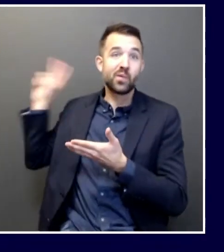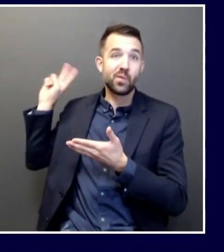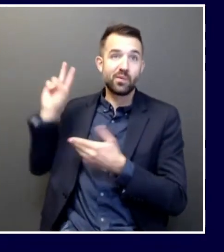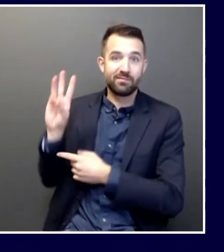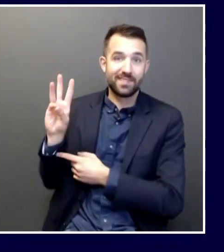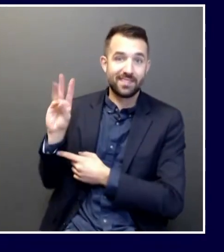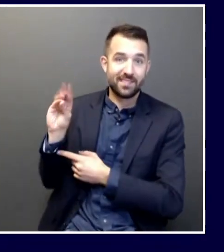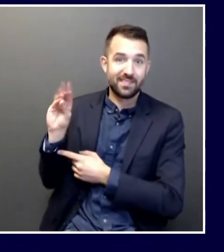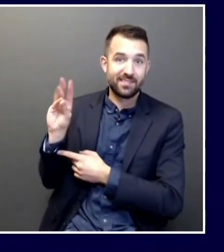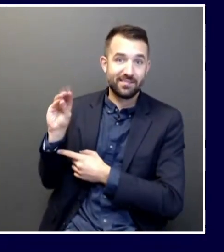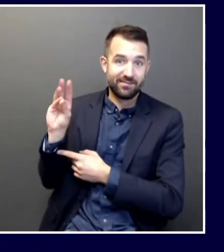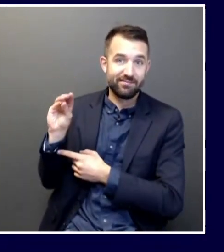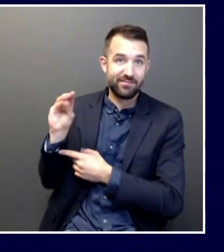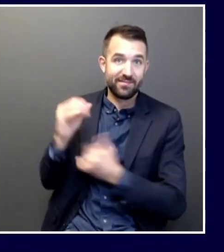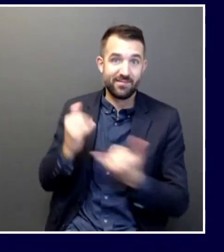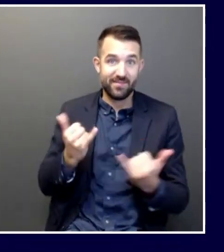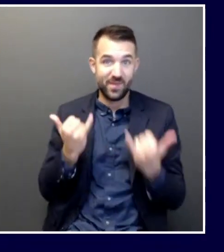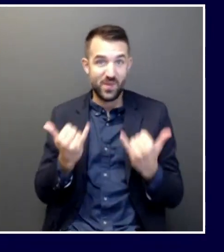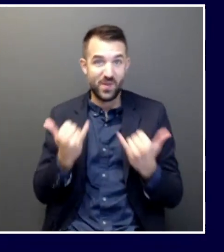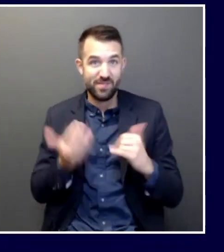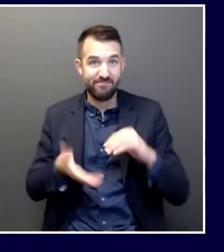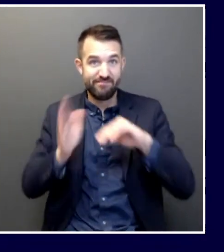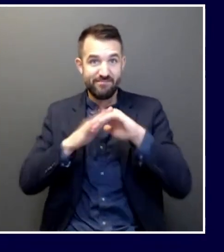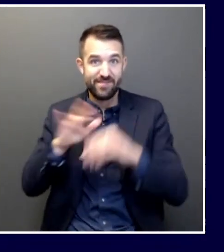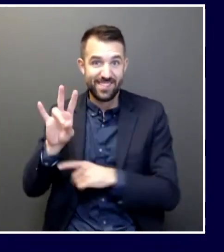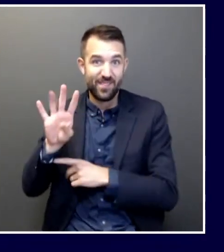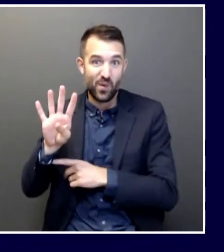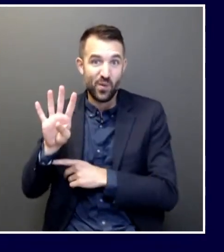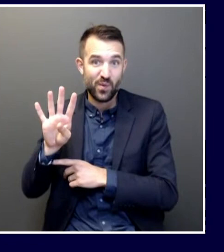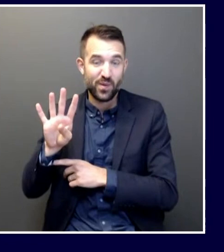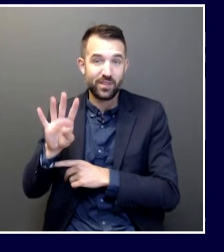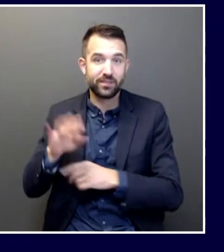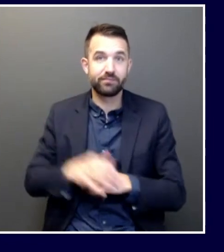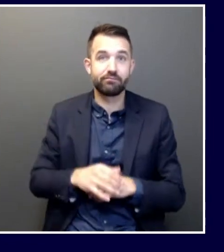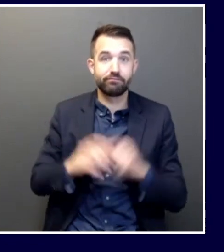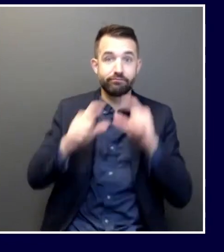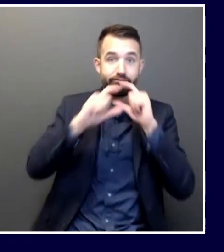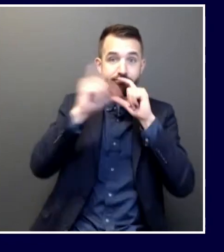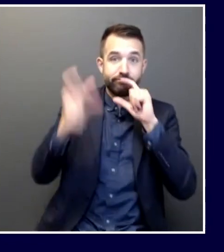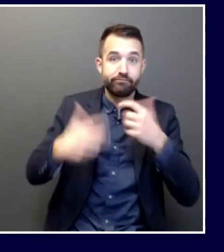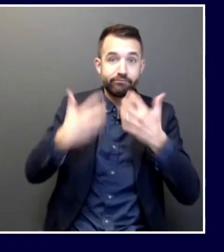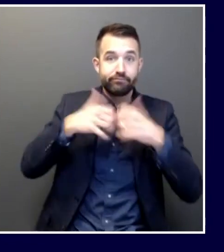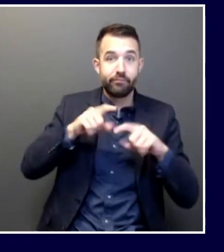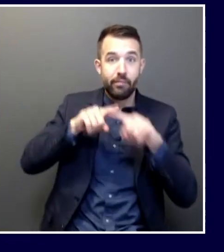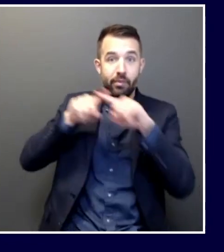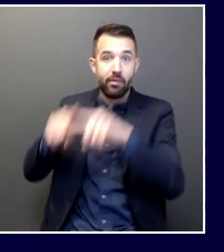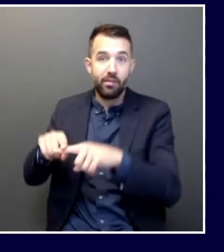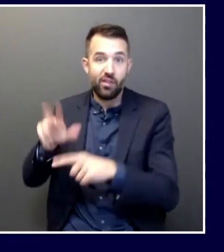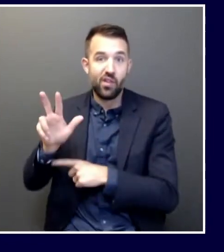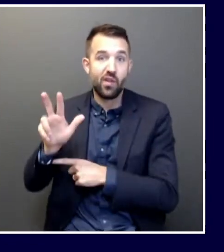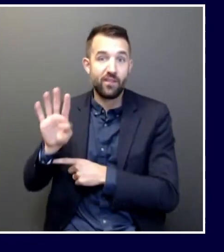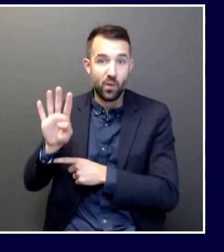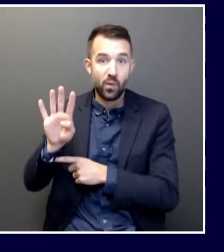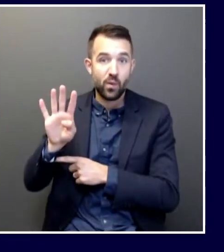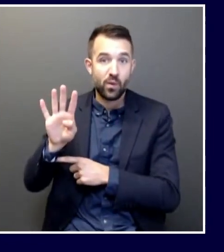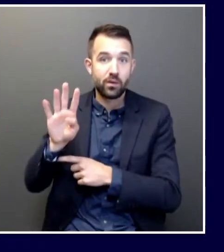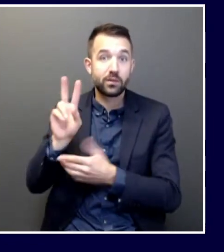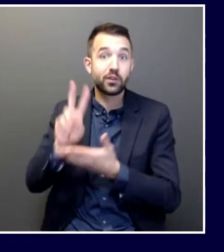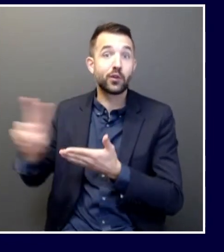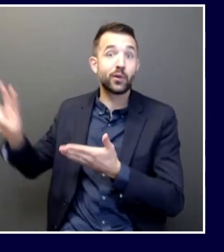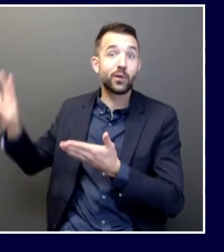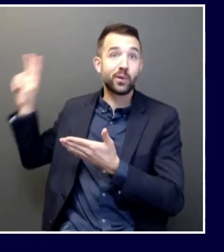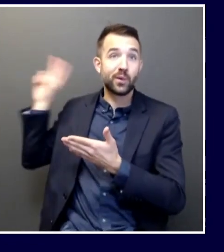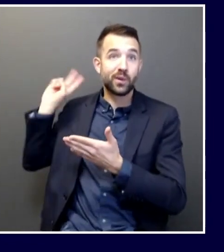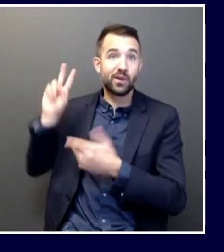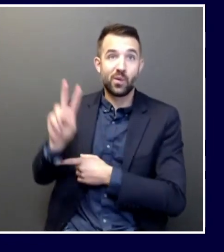ICU. And right now in Maine, 34 people are on a ventilator. 2 weeks ago, 29 people were on the